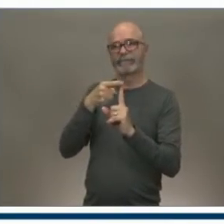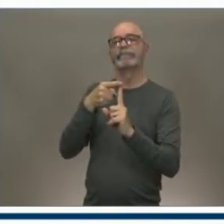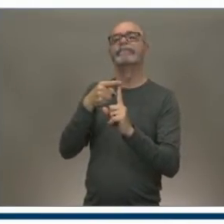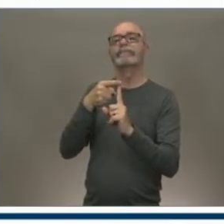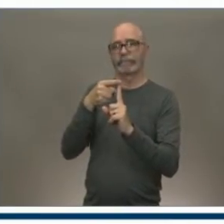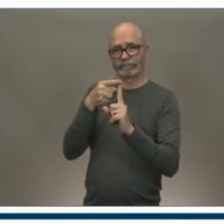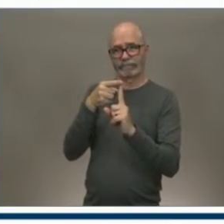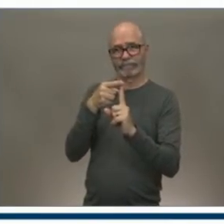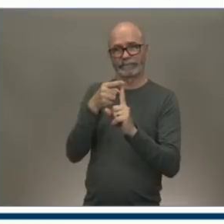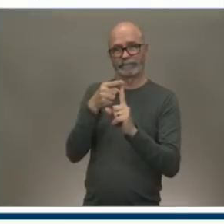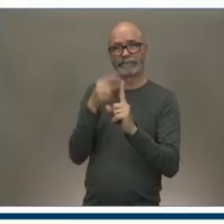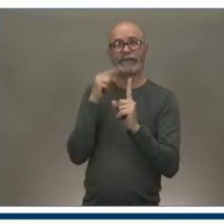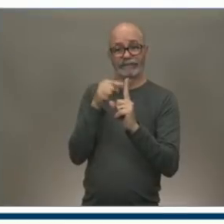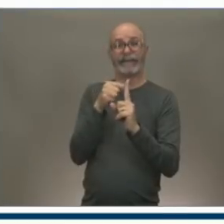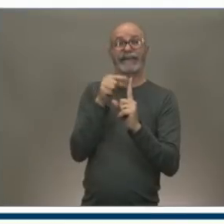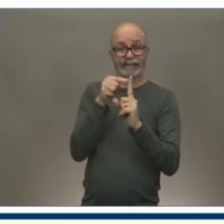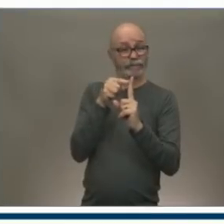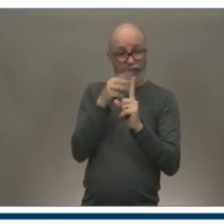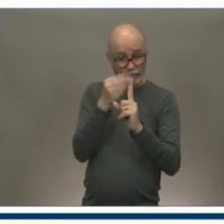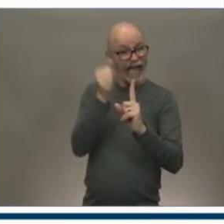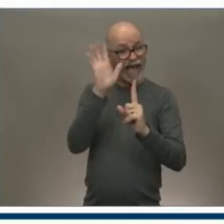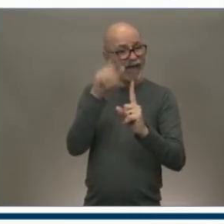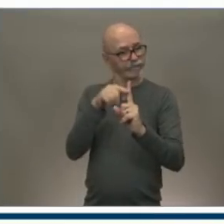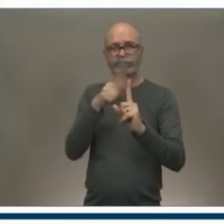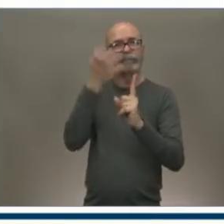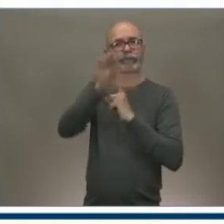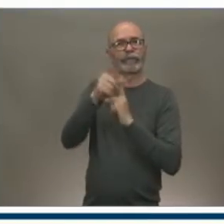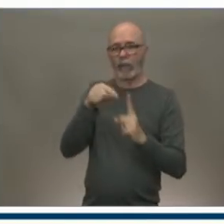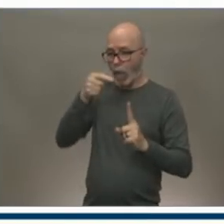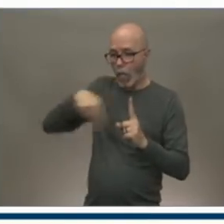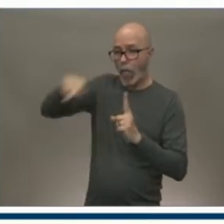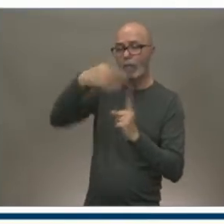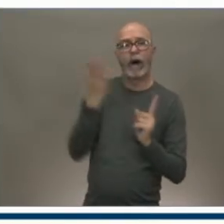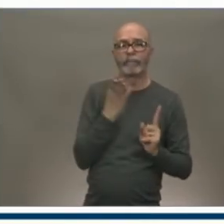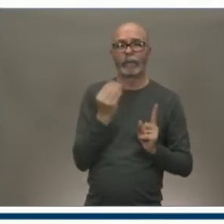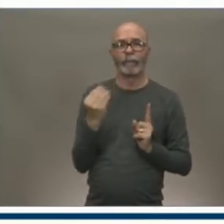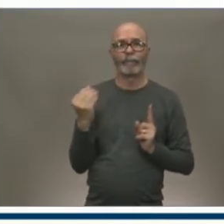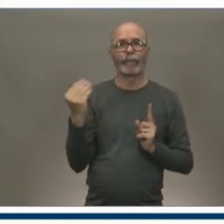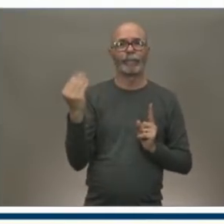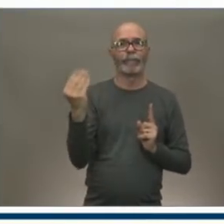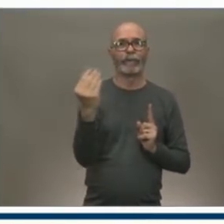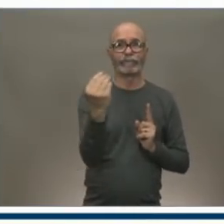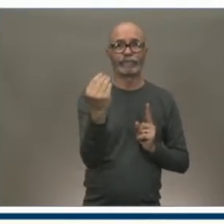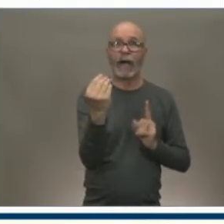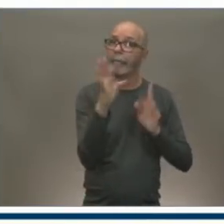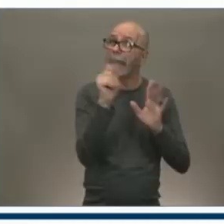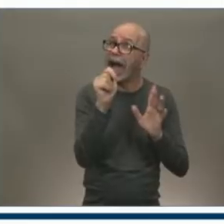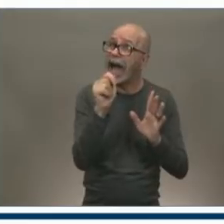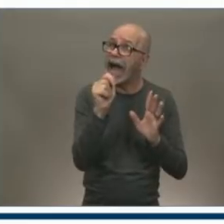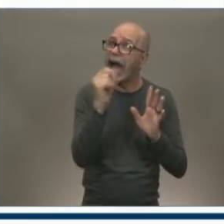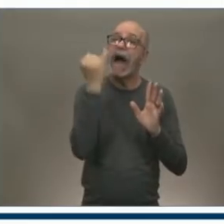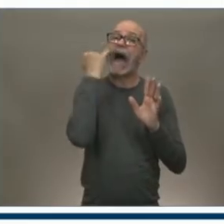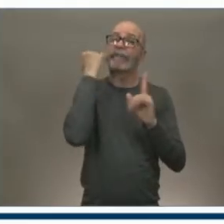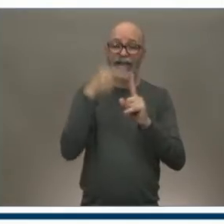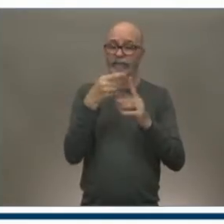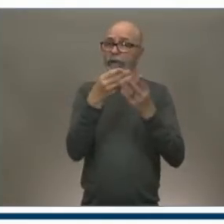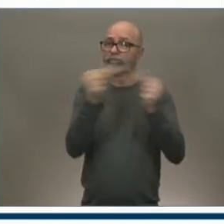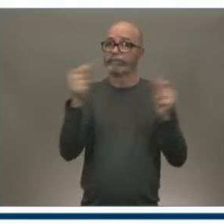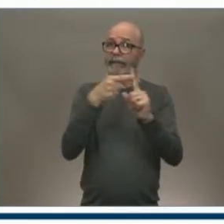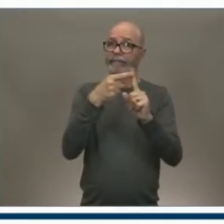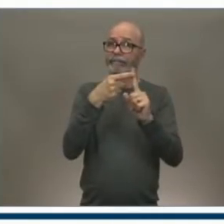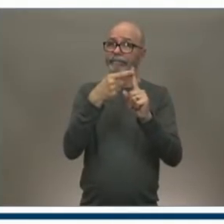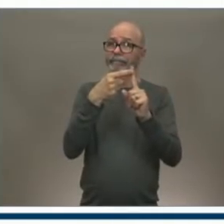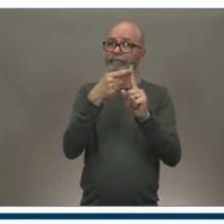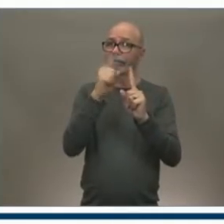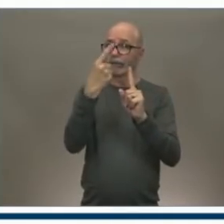a bit technical, but we have been doing that for a period of time already with our cases, whether they're variants or not. So